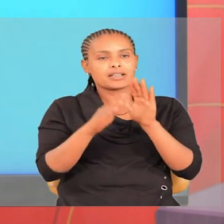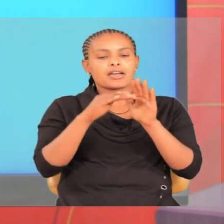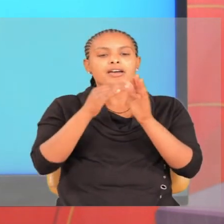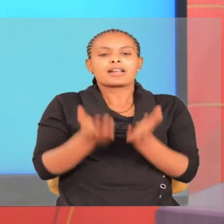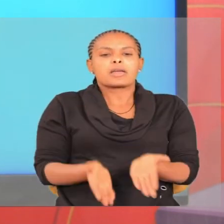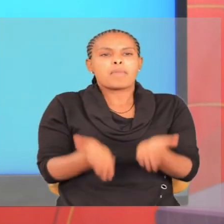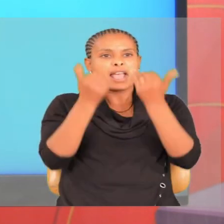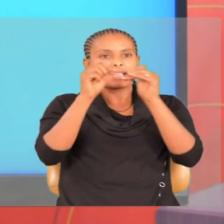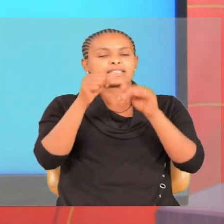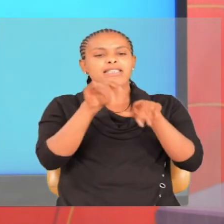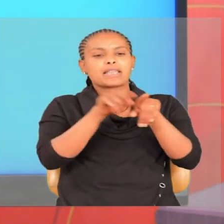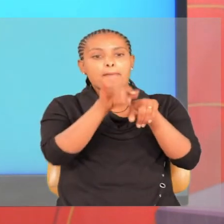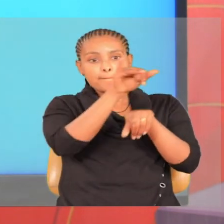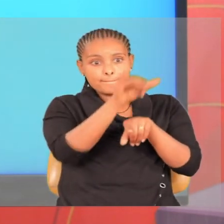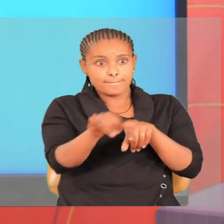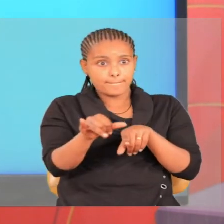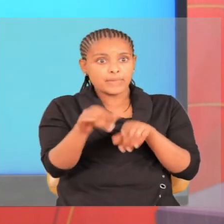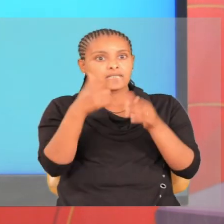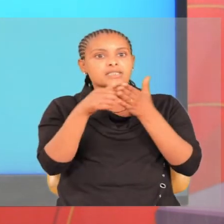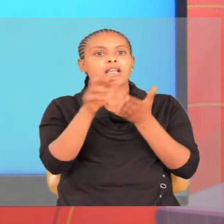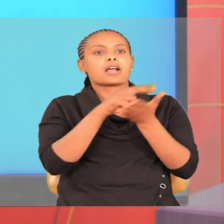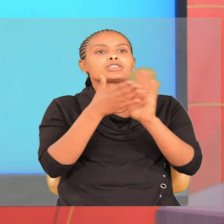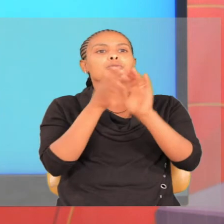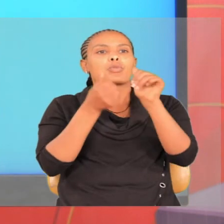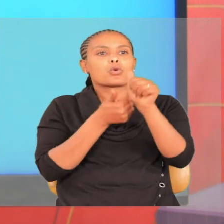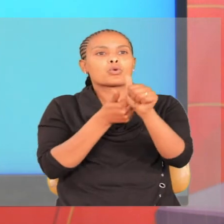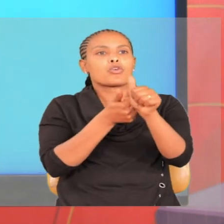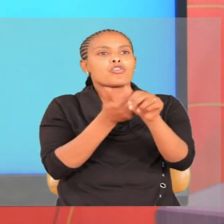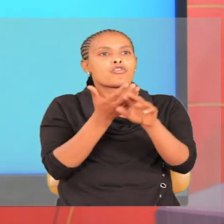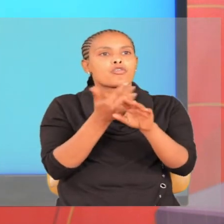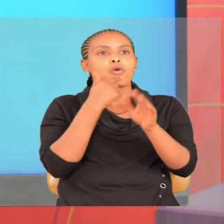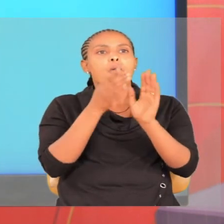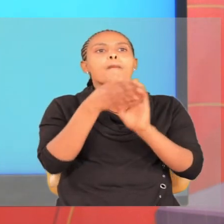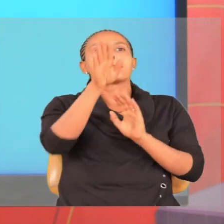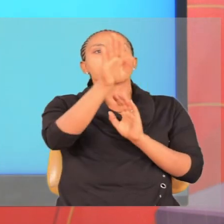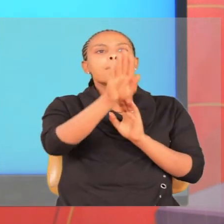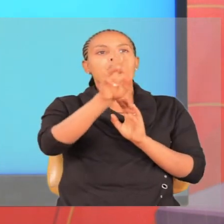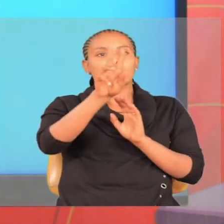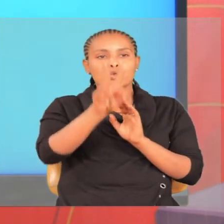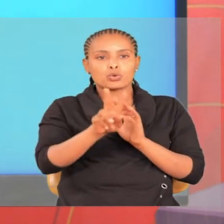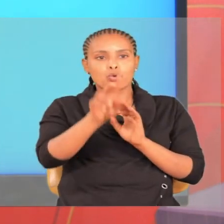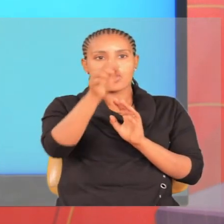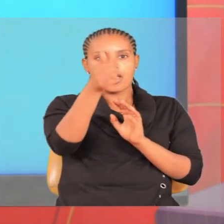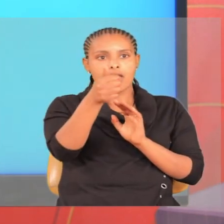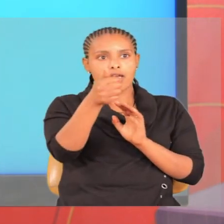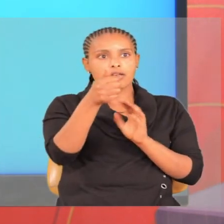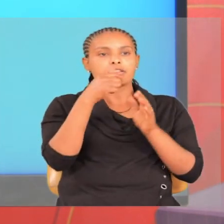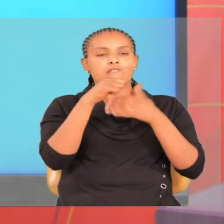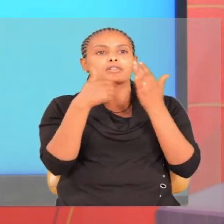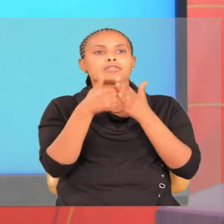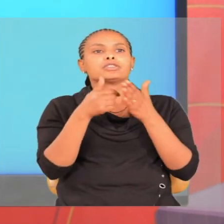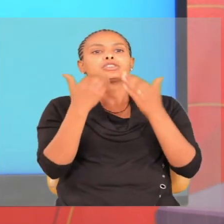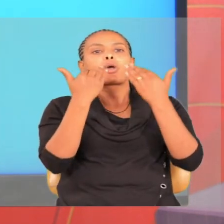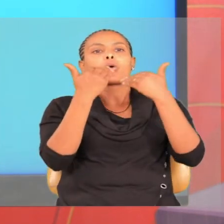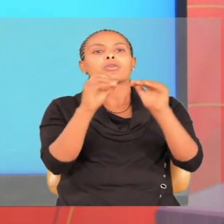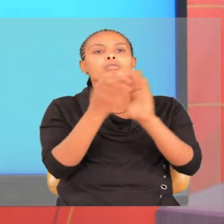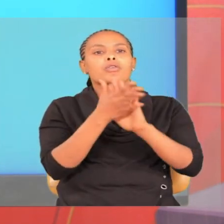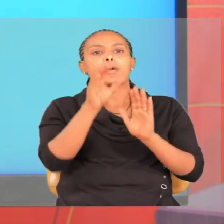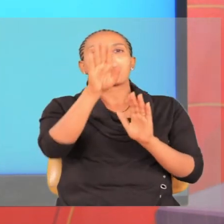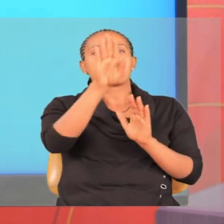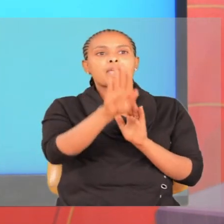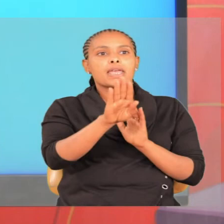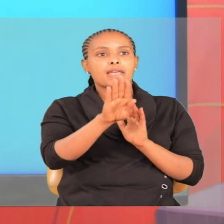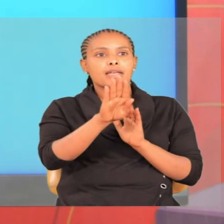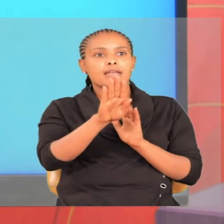the same? You see, the reaction proceeds from B to 2M. Therefore, the concentration of